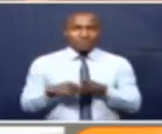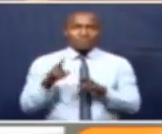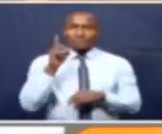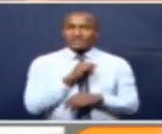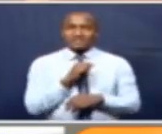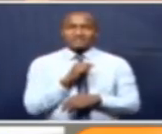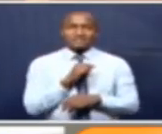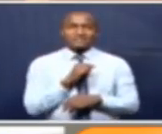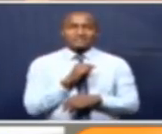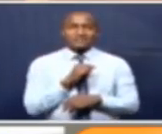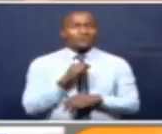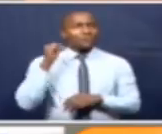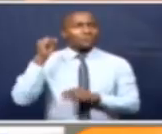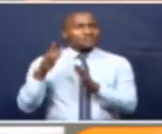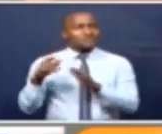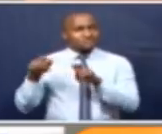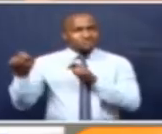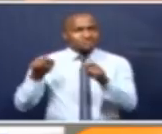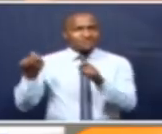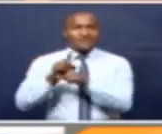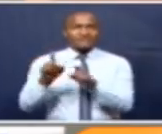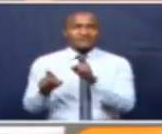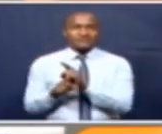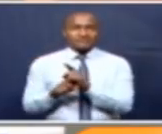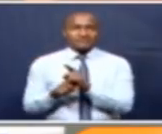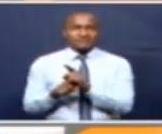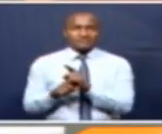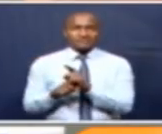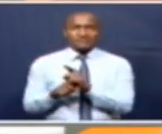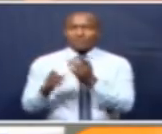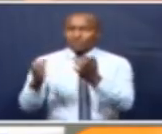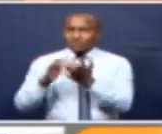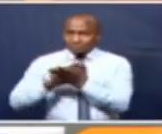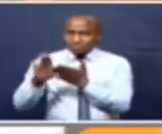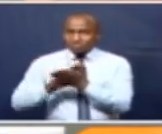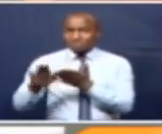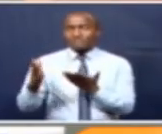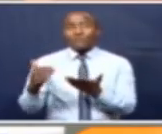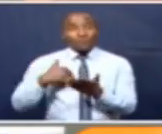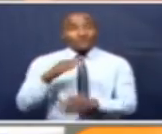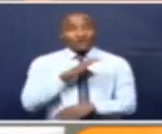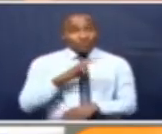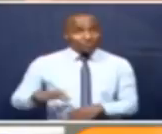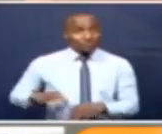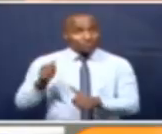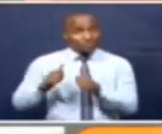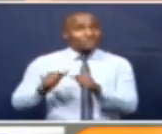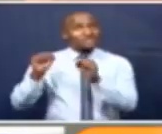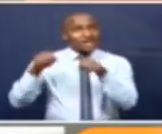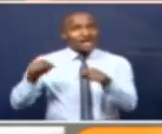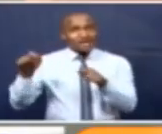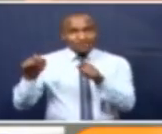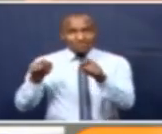is managed by politicians. It is important that we clean that up. We have a real commission that is able to manage its